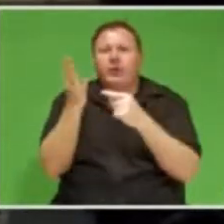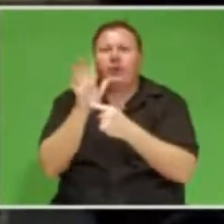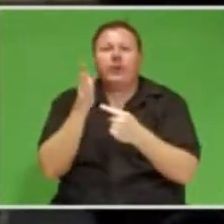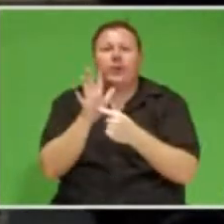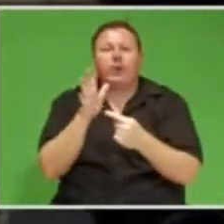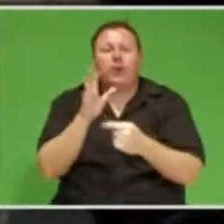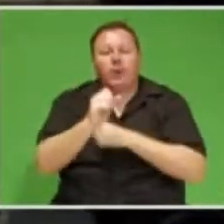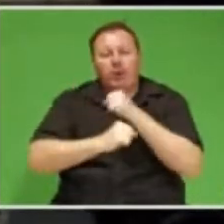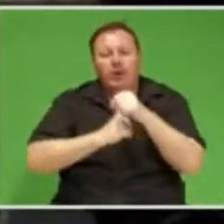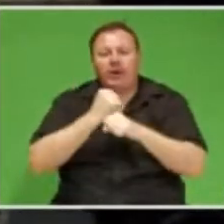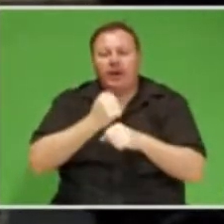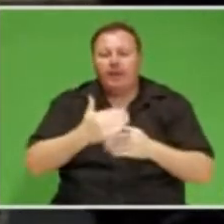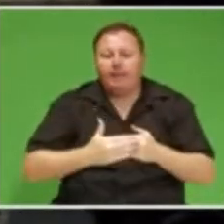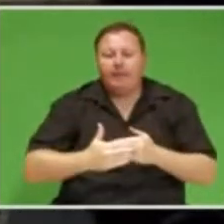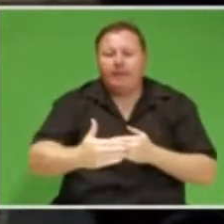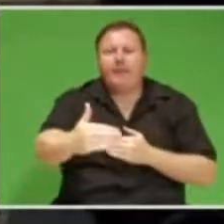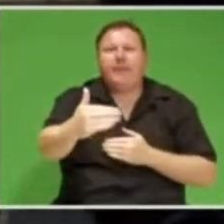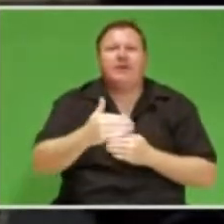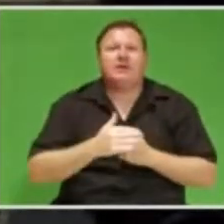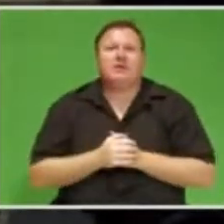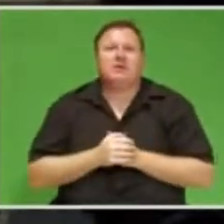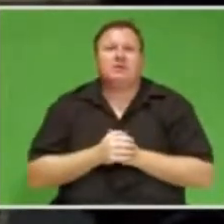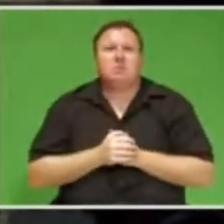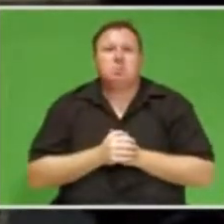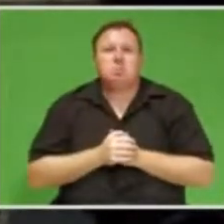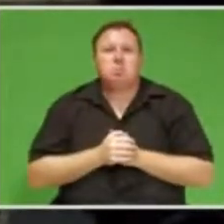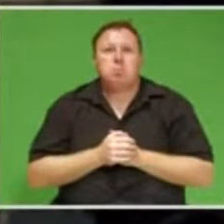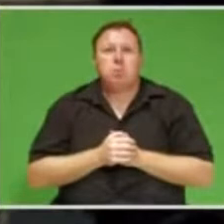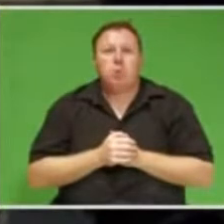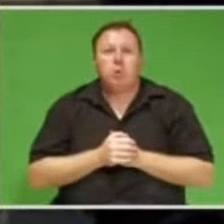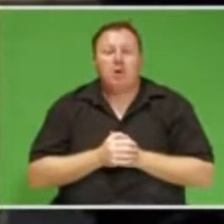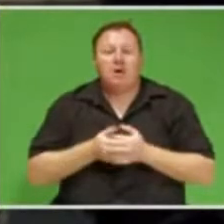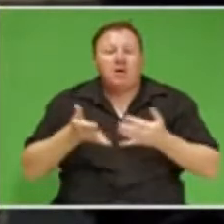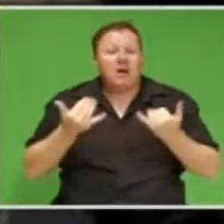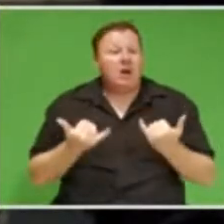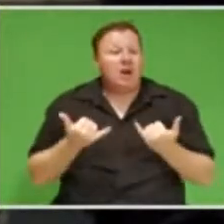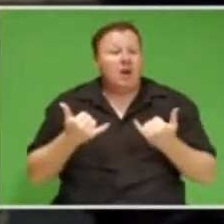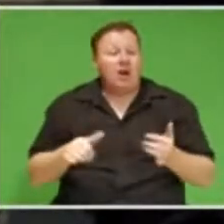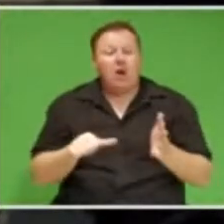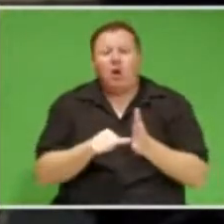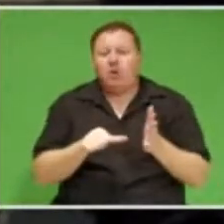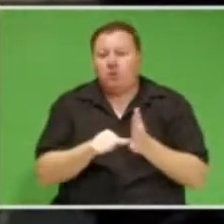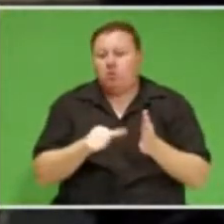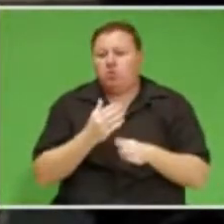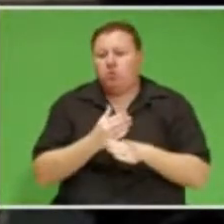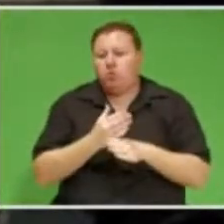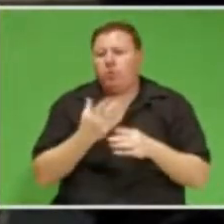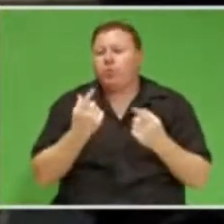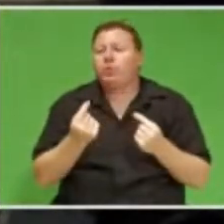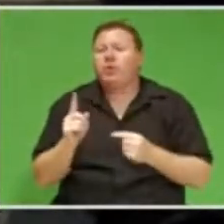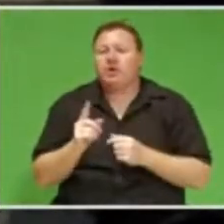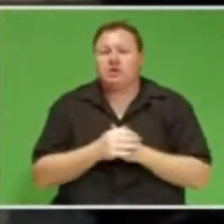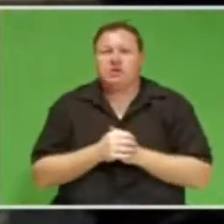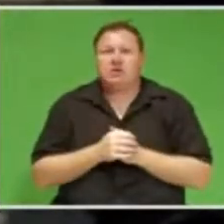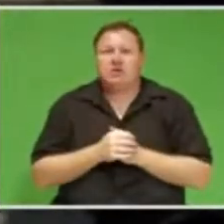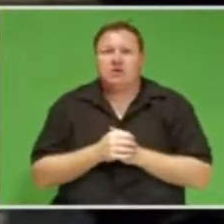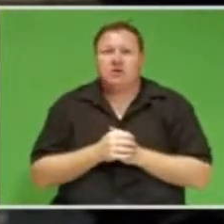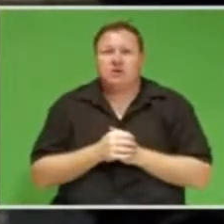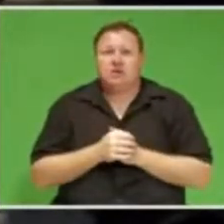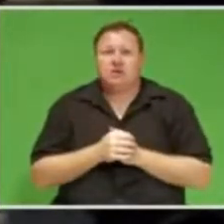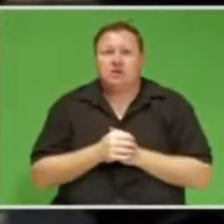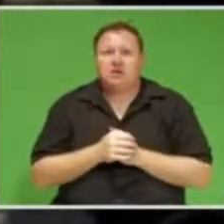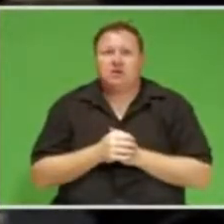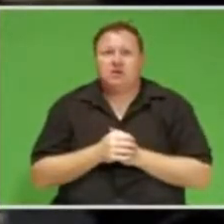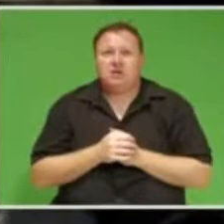the year ahead, our most immediate task is to dramatically reduce